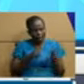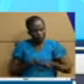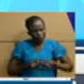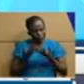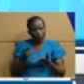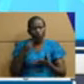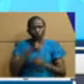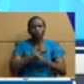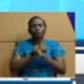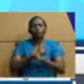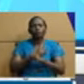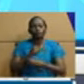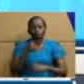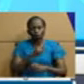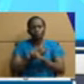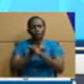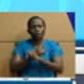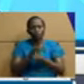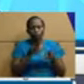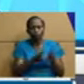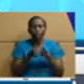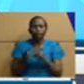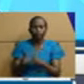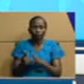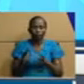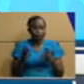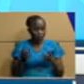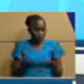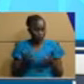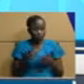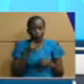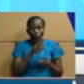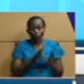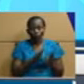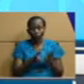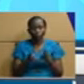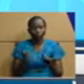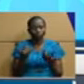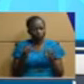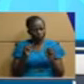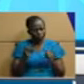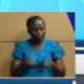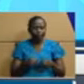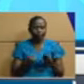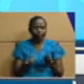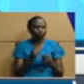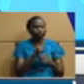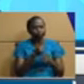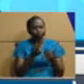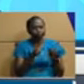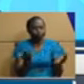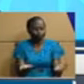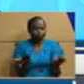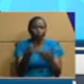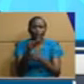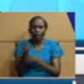social protection mechanisms to be able to cushion the various individuals.